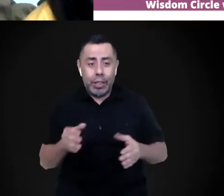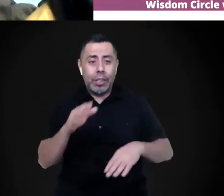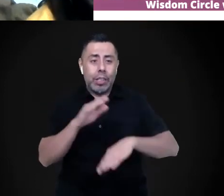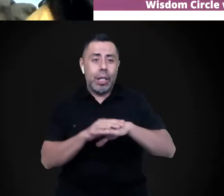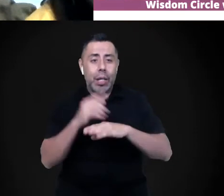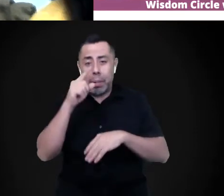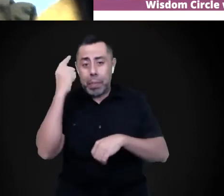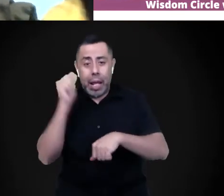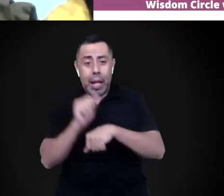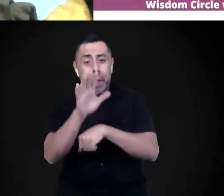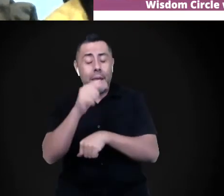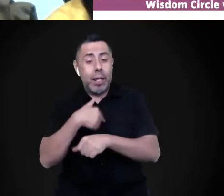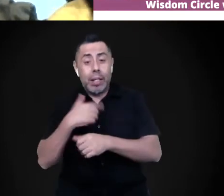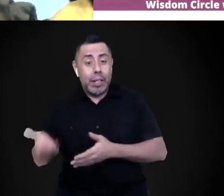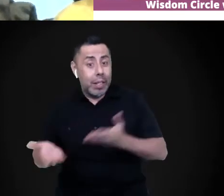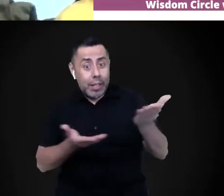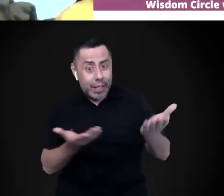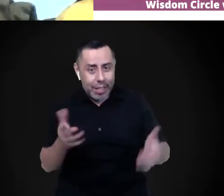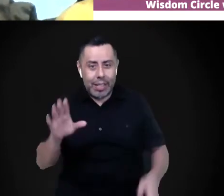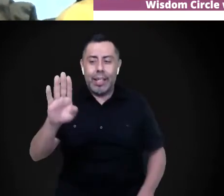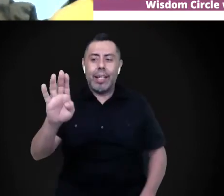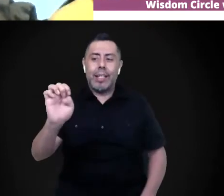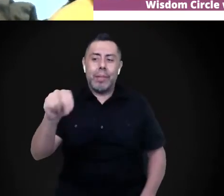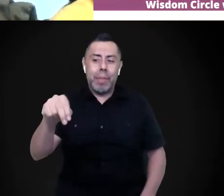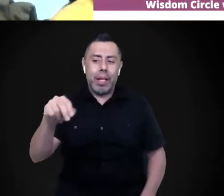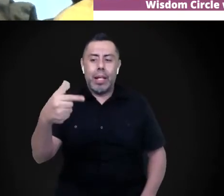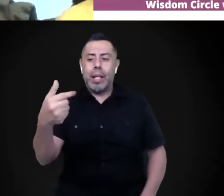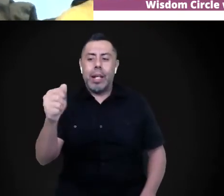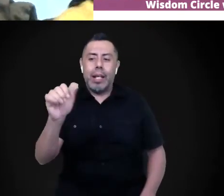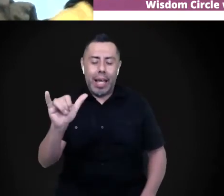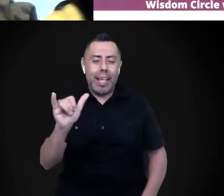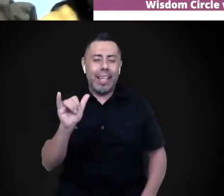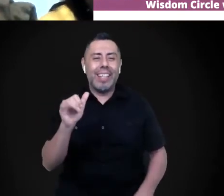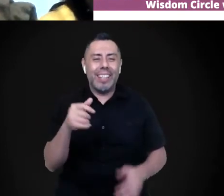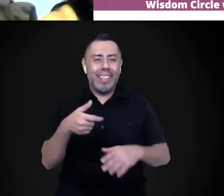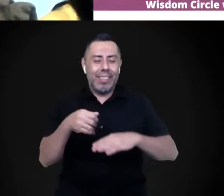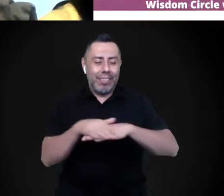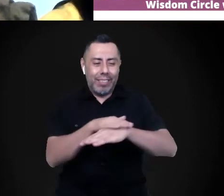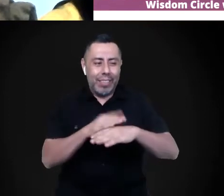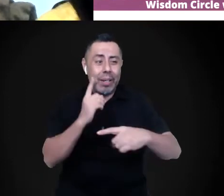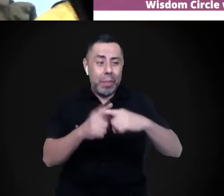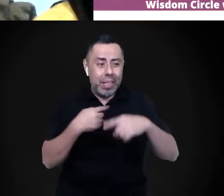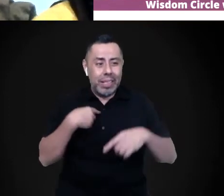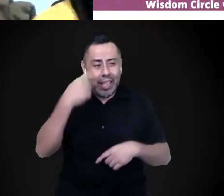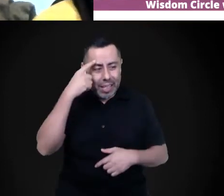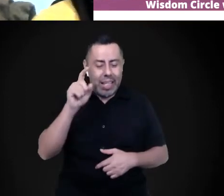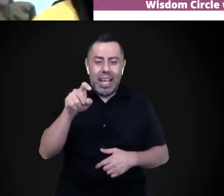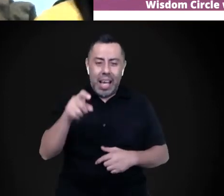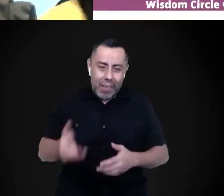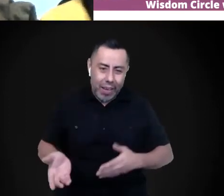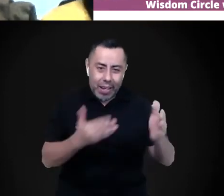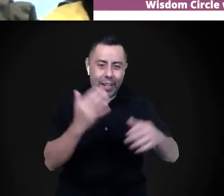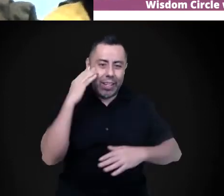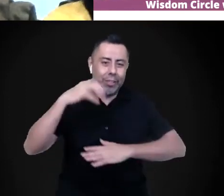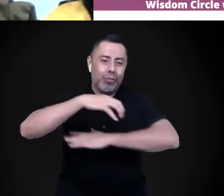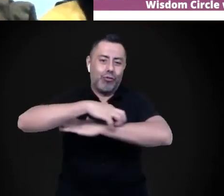Ben Gay. Ben Gay. But also, I think we should get those back scratchers. Oh. I know